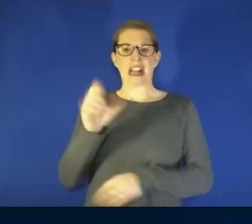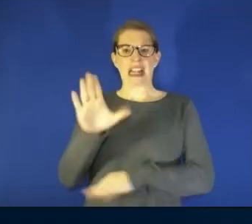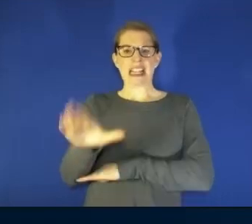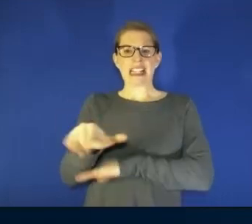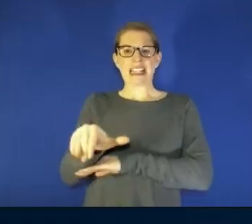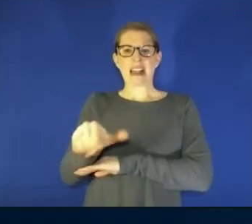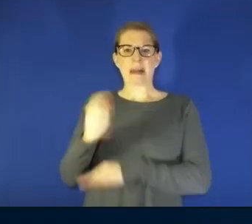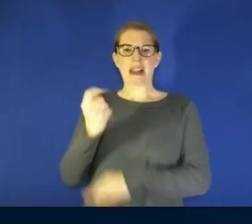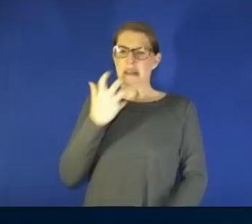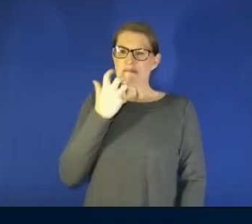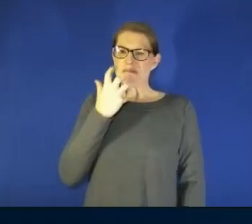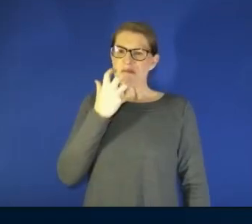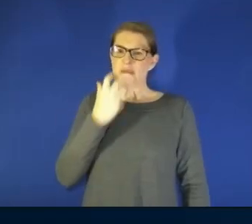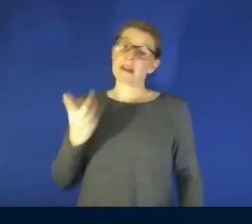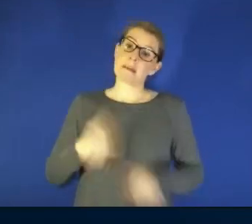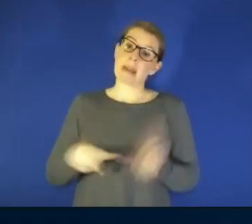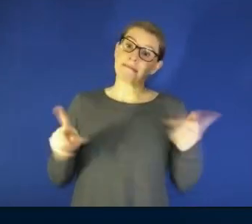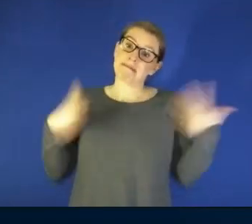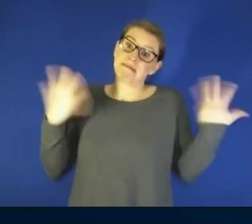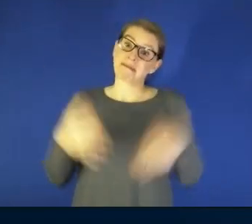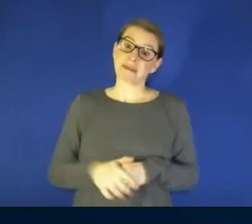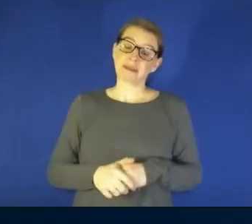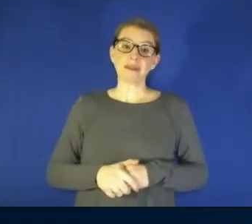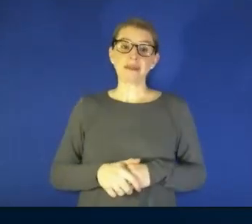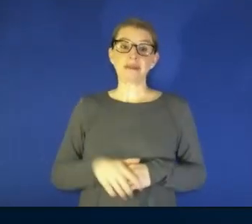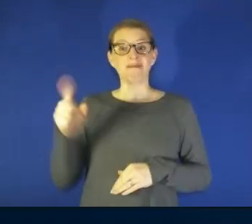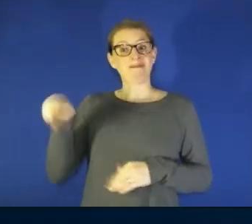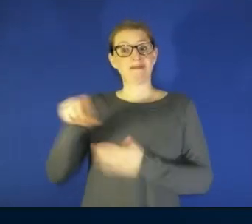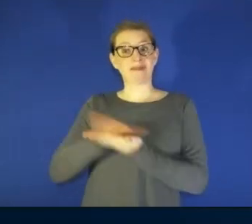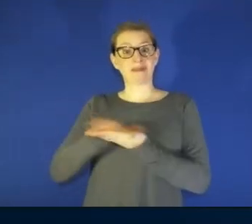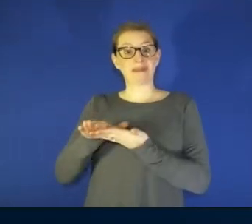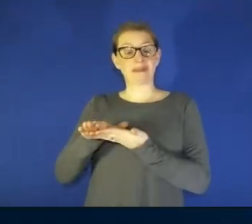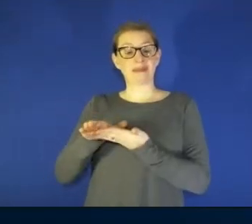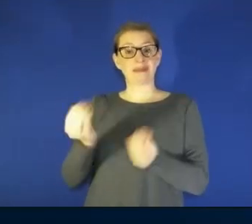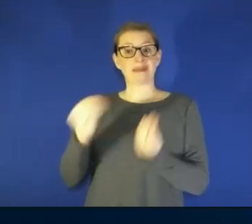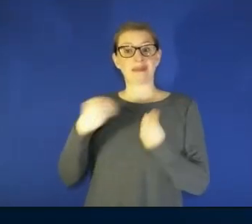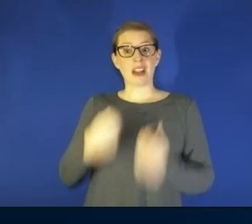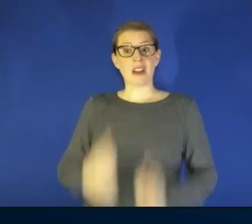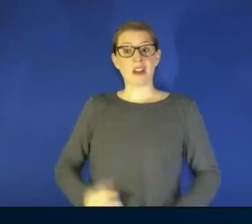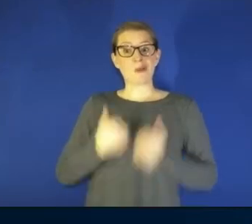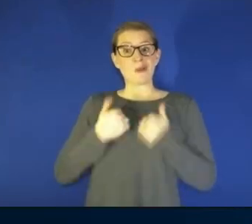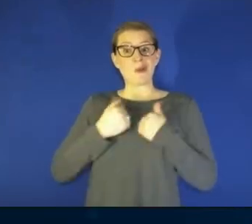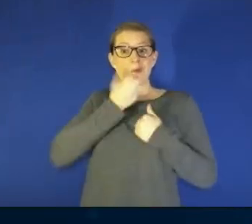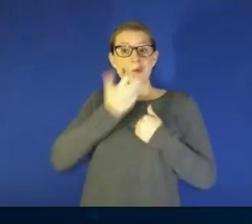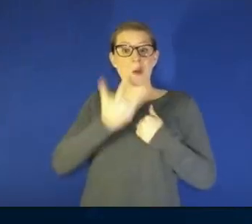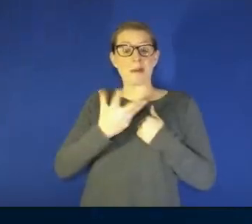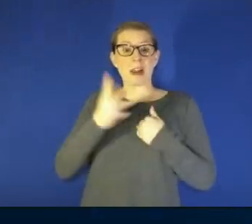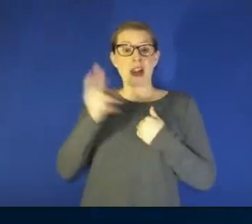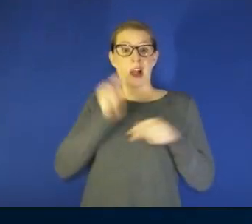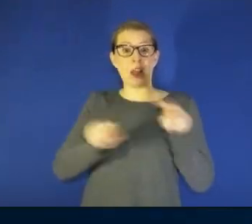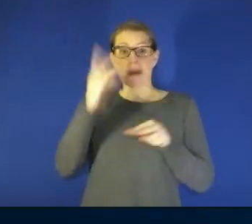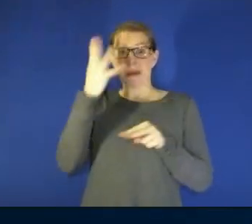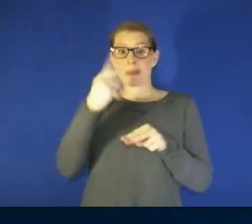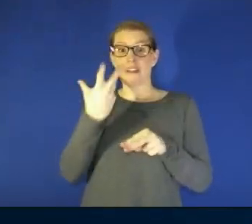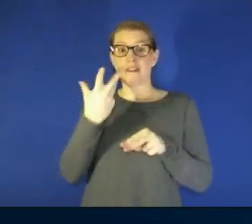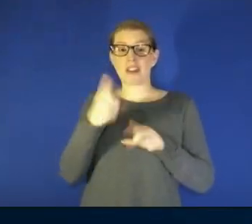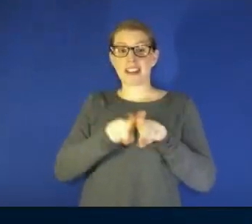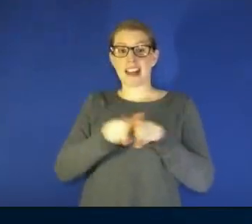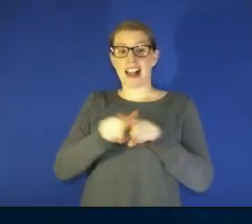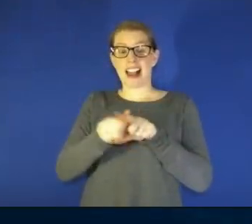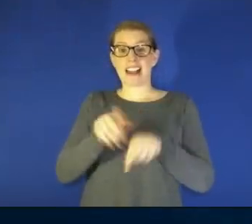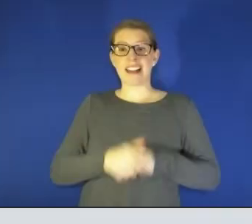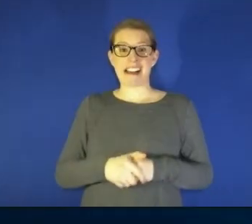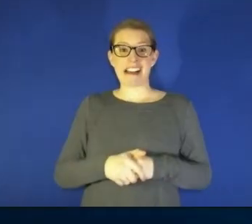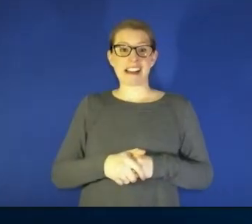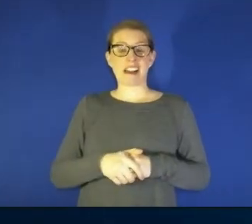But other than that, they're being so nice to me, and they gave me a nice warm blankie. So, and look at my beautiful socks, and hopefully I get